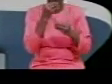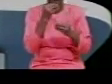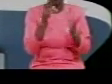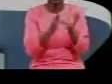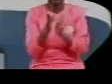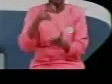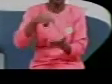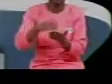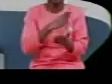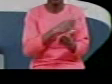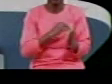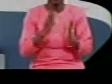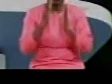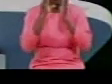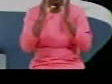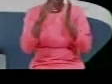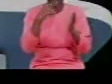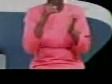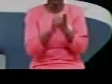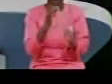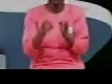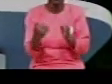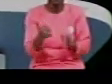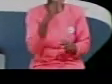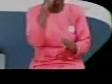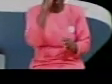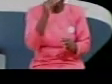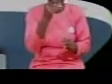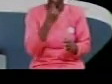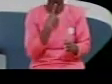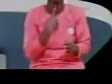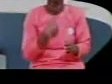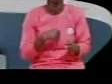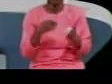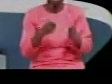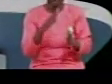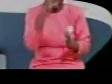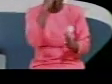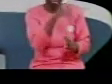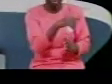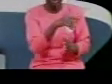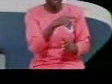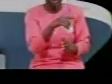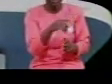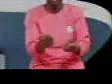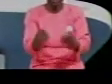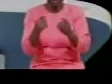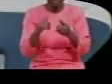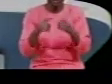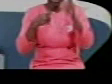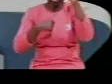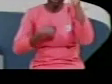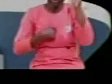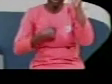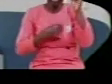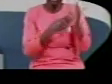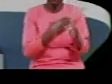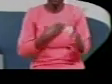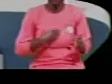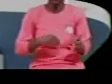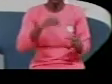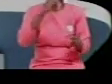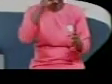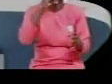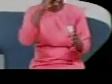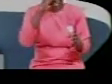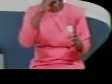saying, if any man thirst, let him come unto me and drink.